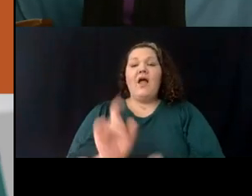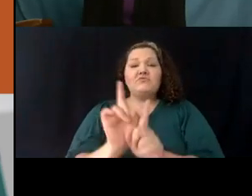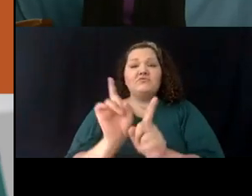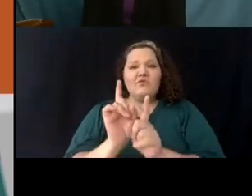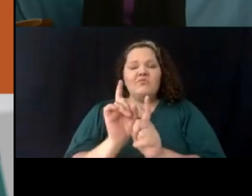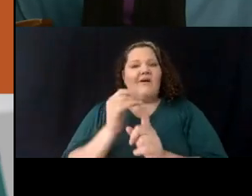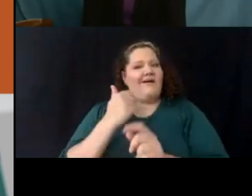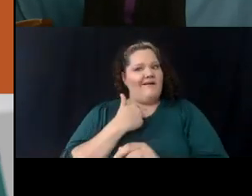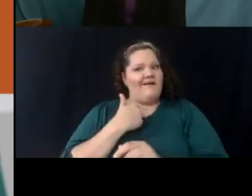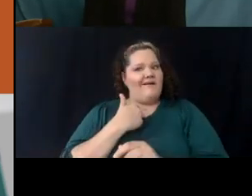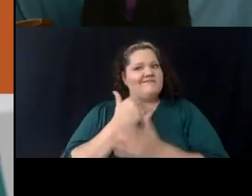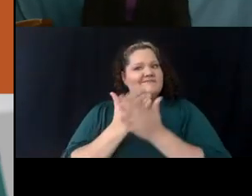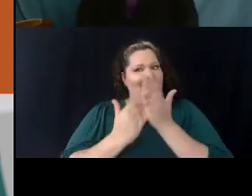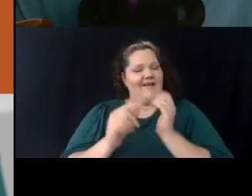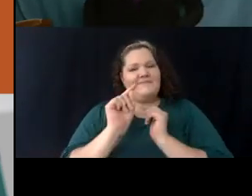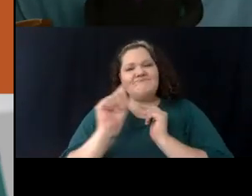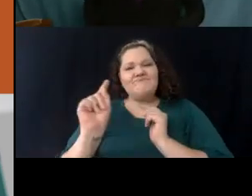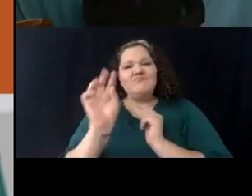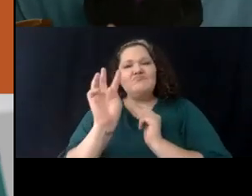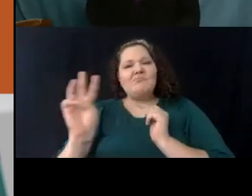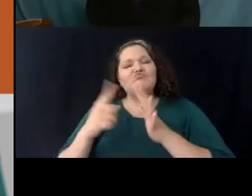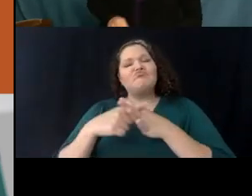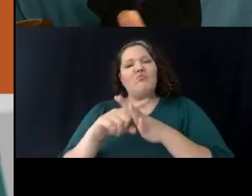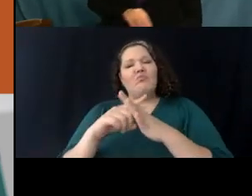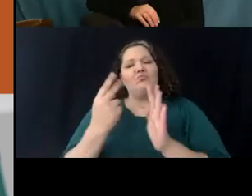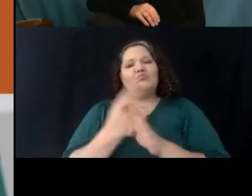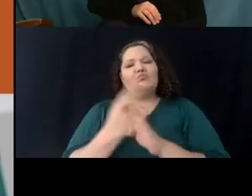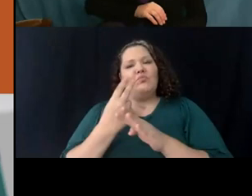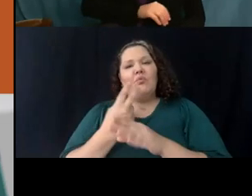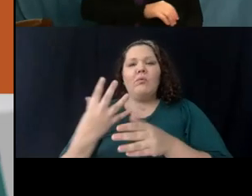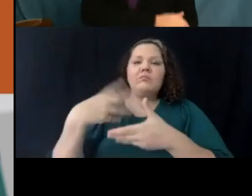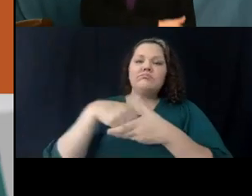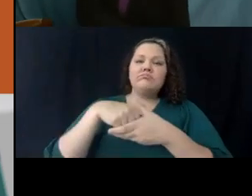Those are really helpful for navigation. Make sure those are clear, easy to see.